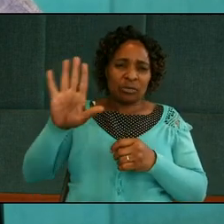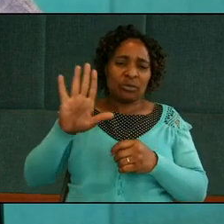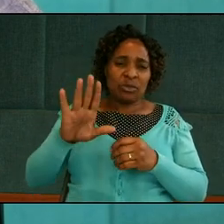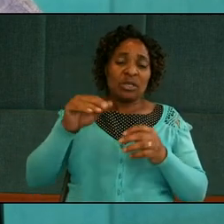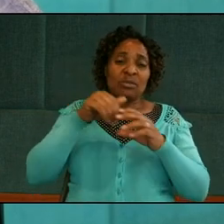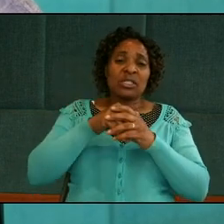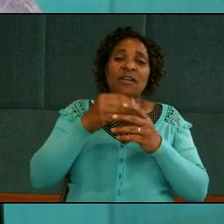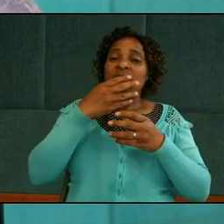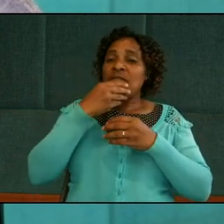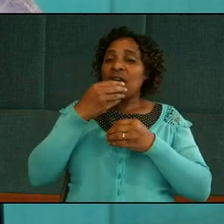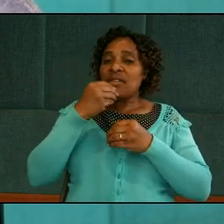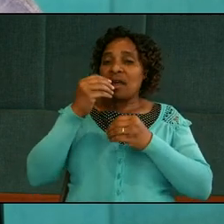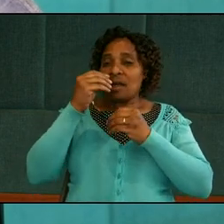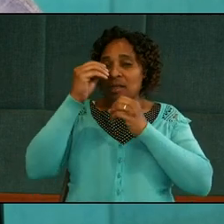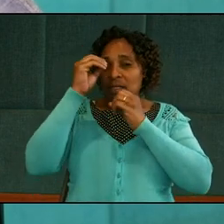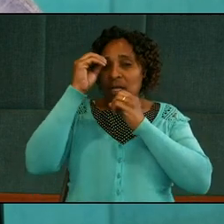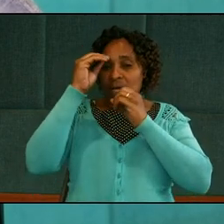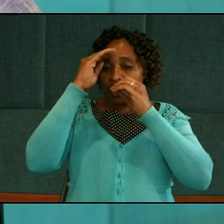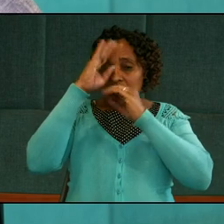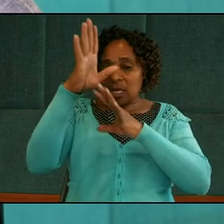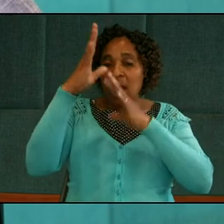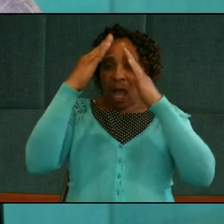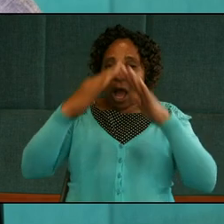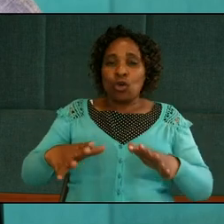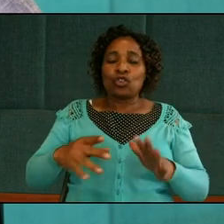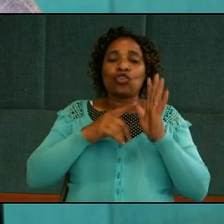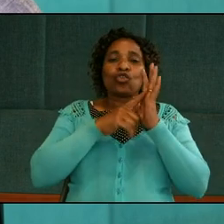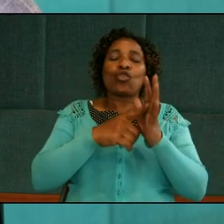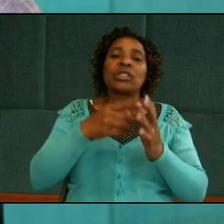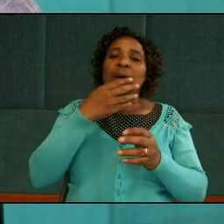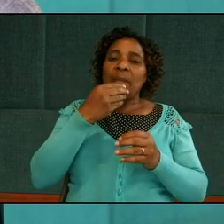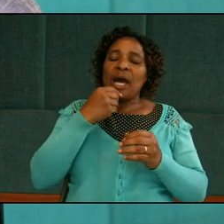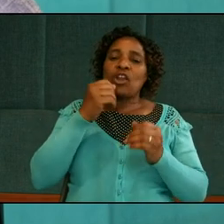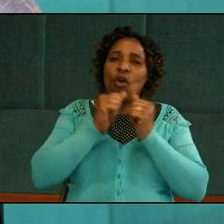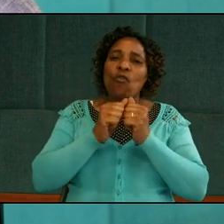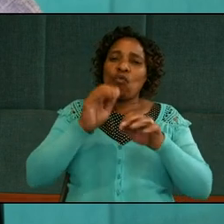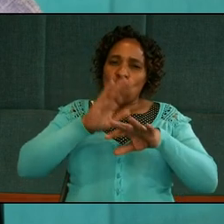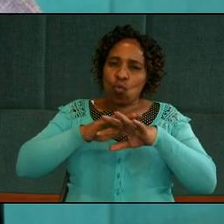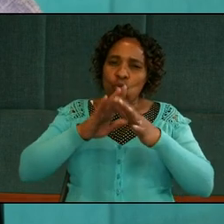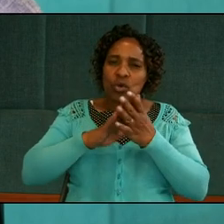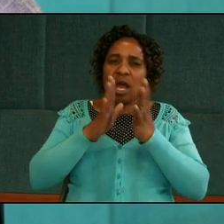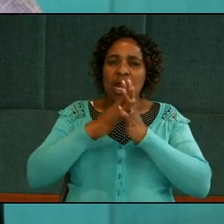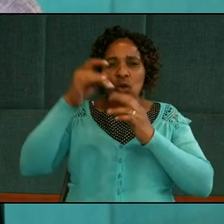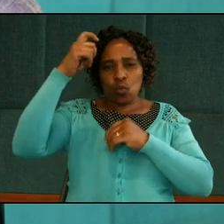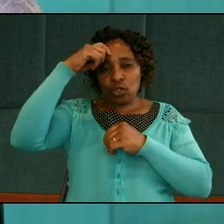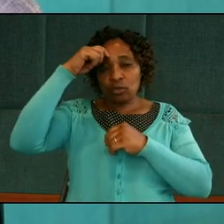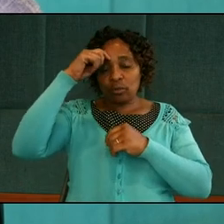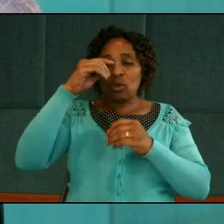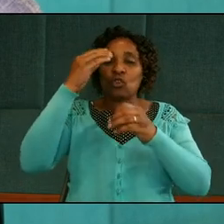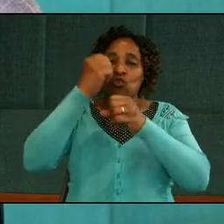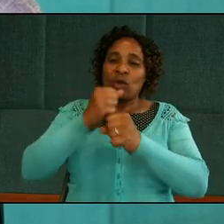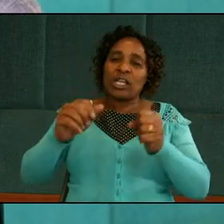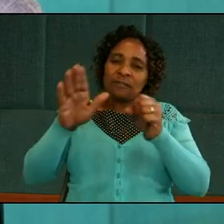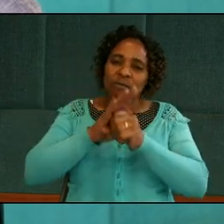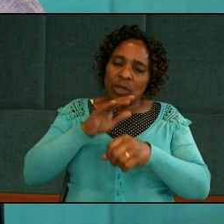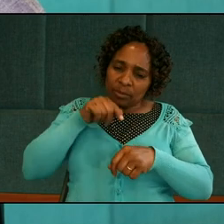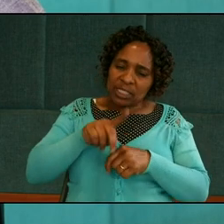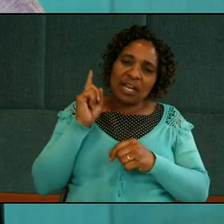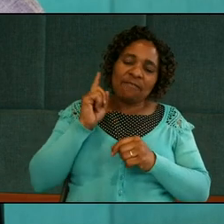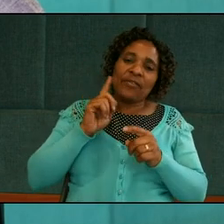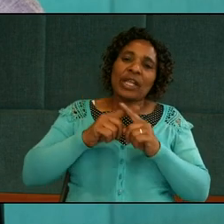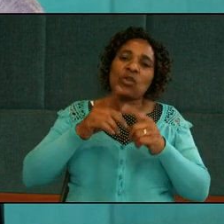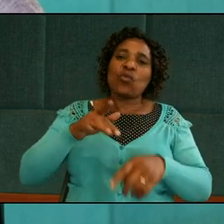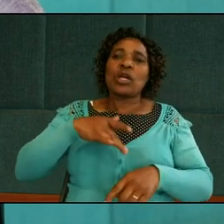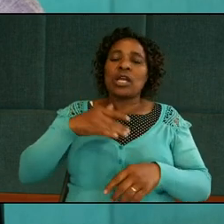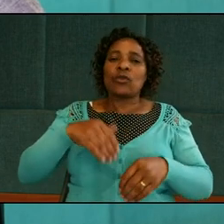his father's house, but God saw him a man of courage and integrity. He was distrustful of himself and willing